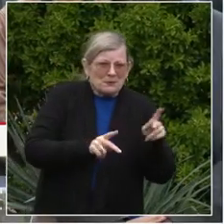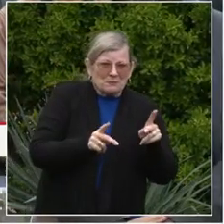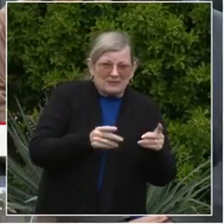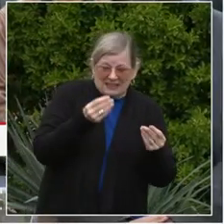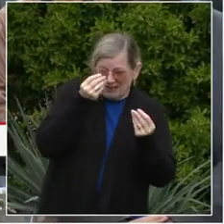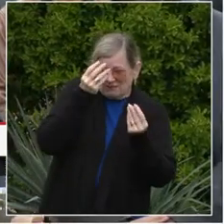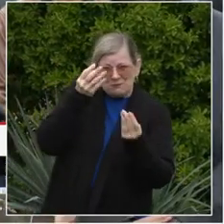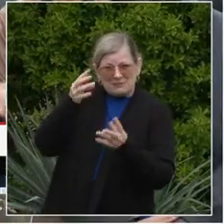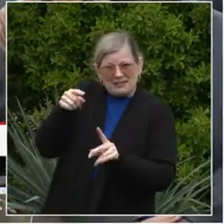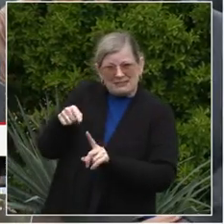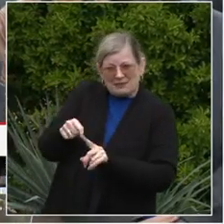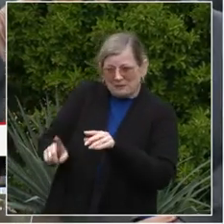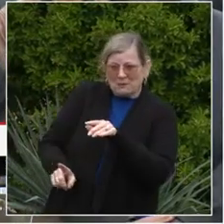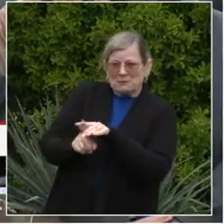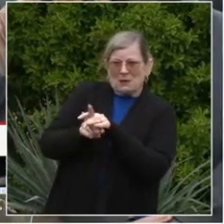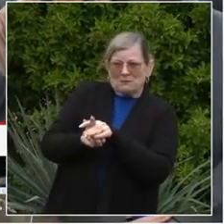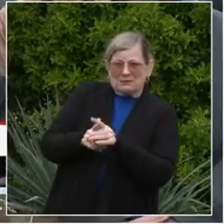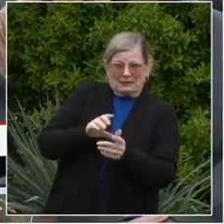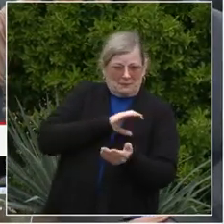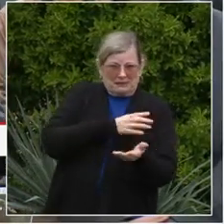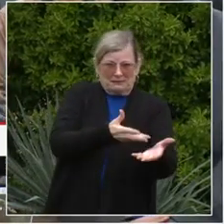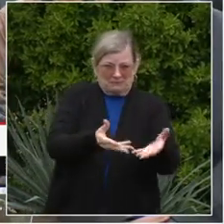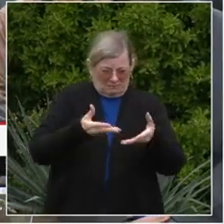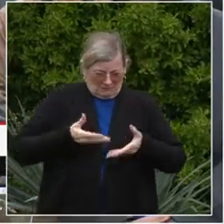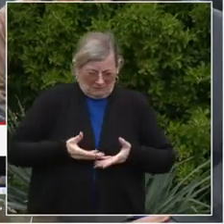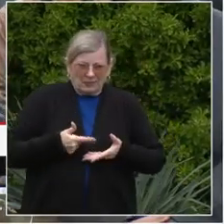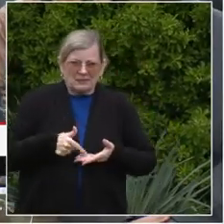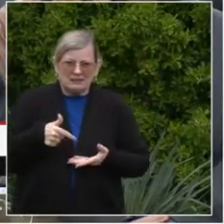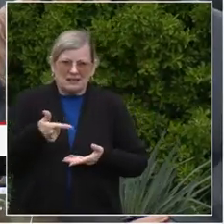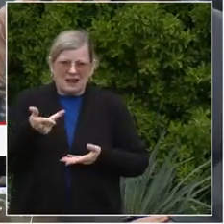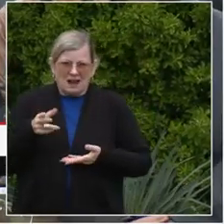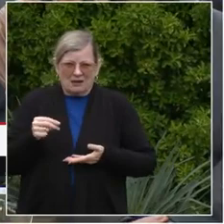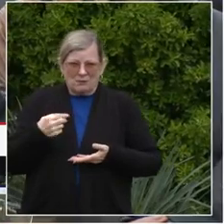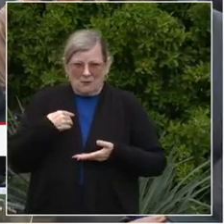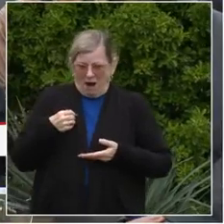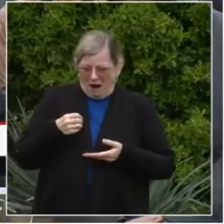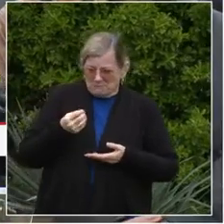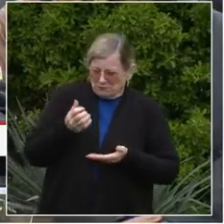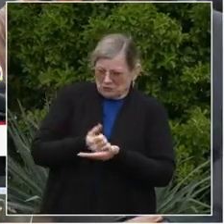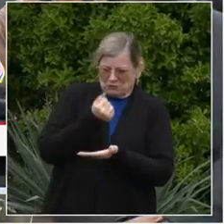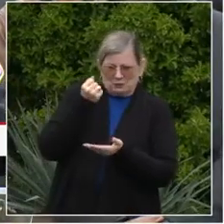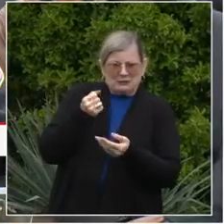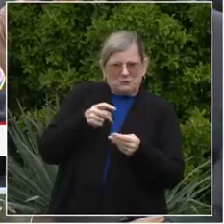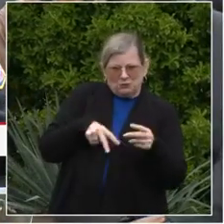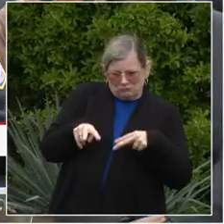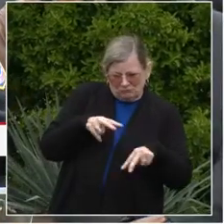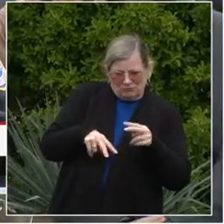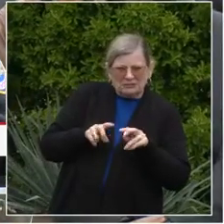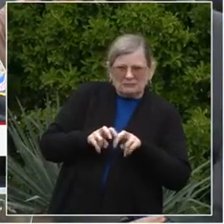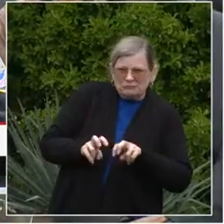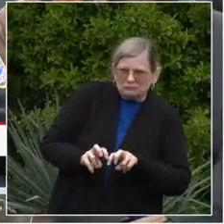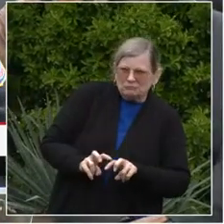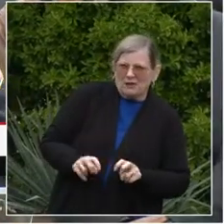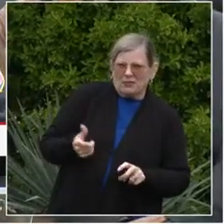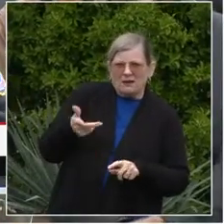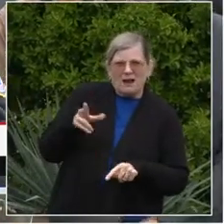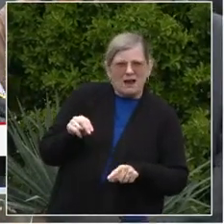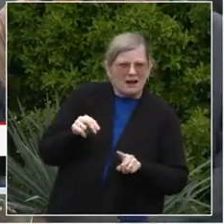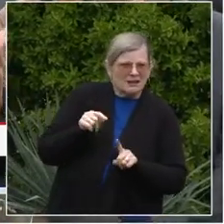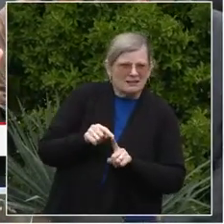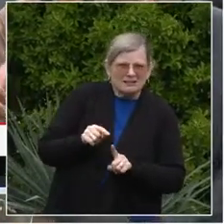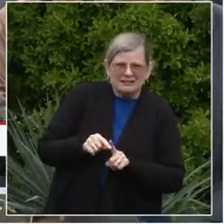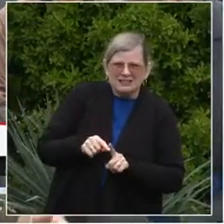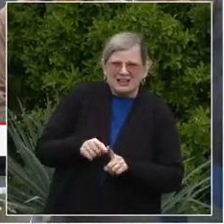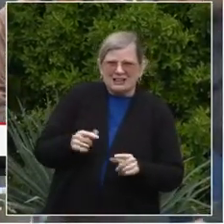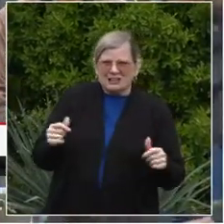comes in the Metropolitan Police Department. We have an opportunity to observe whatever it is we need to observe, a bulge in that person's jacket